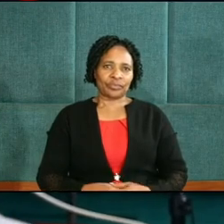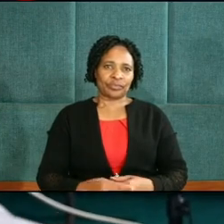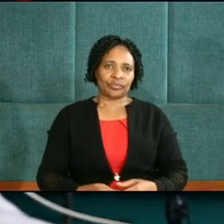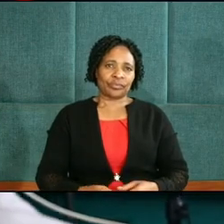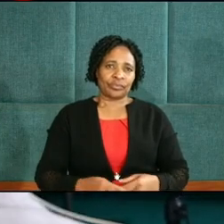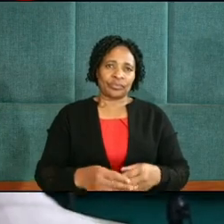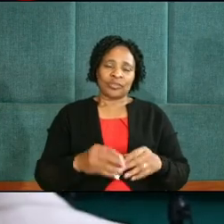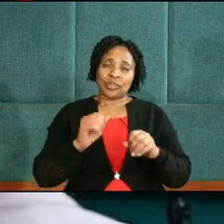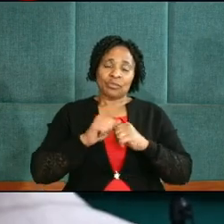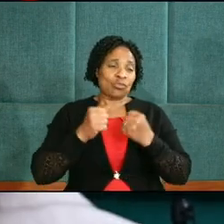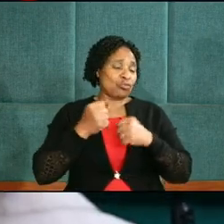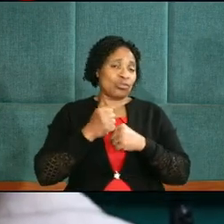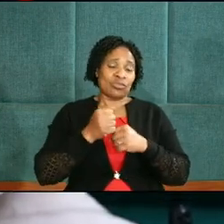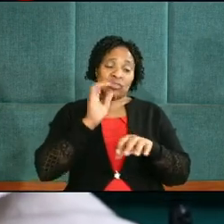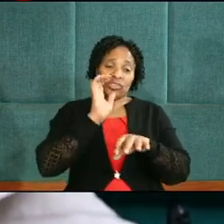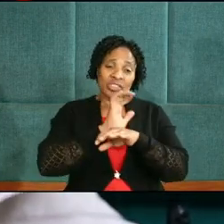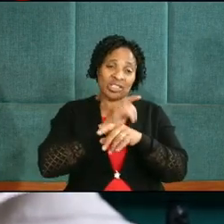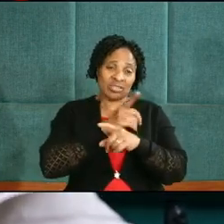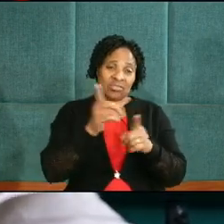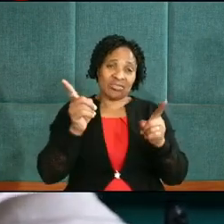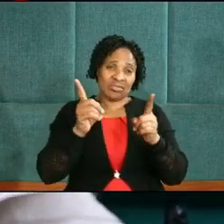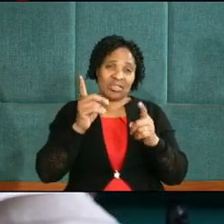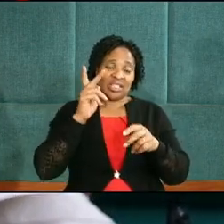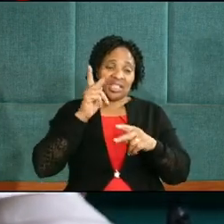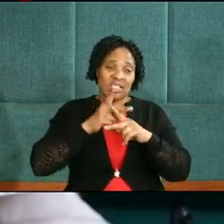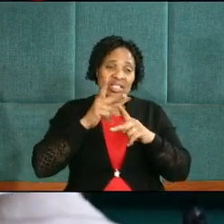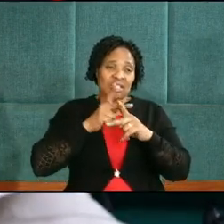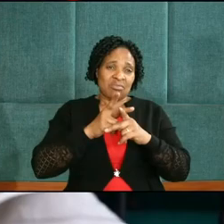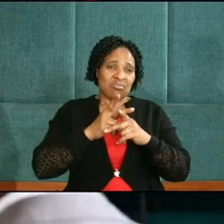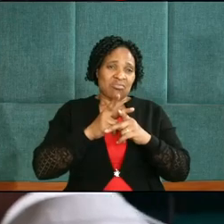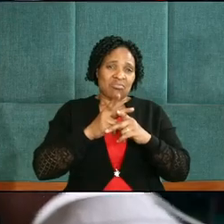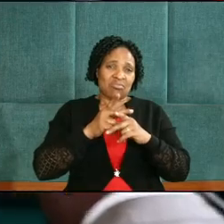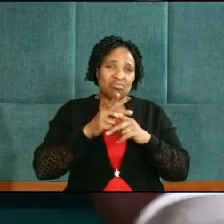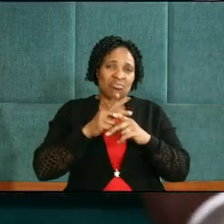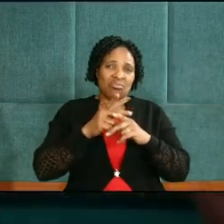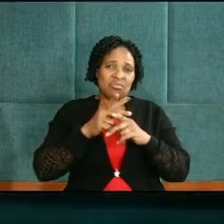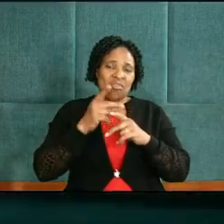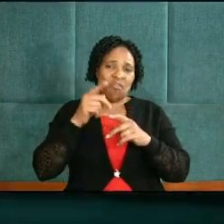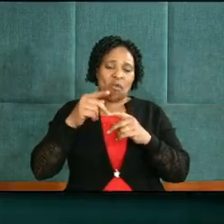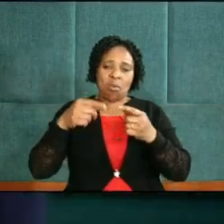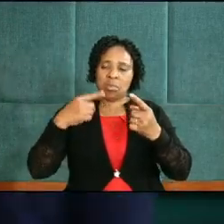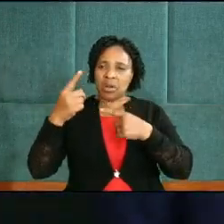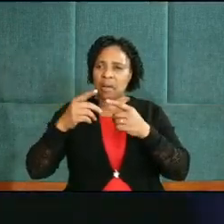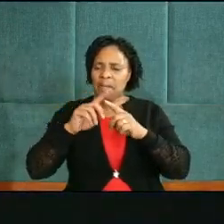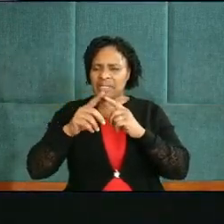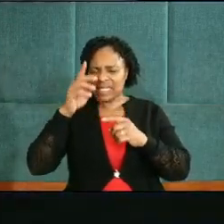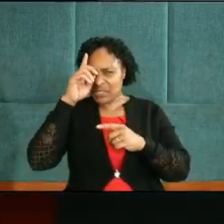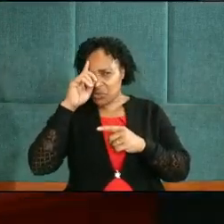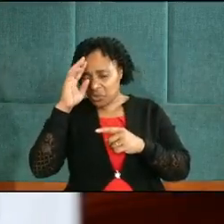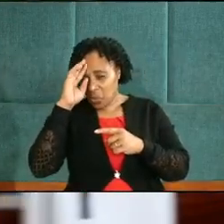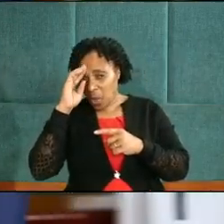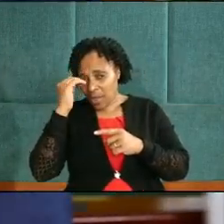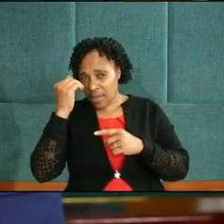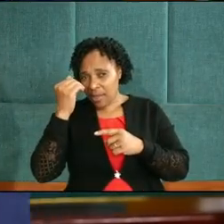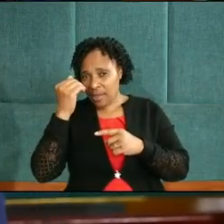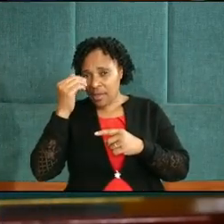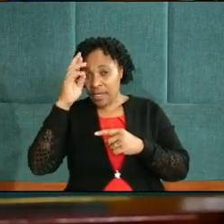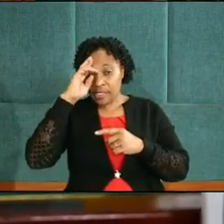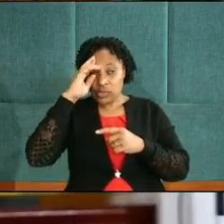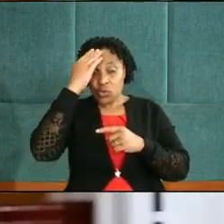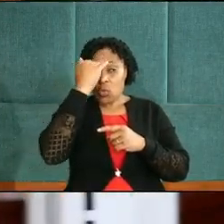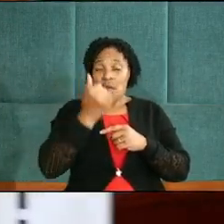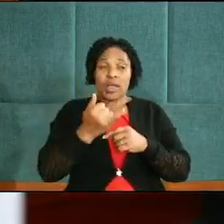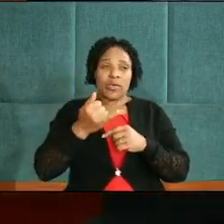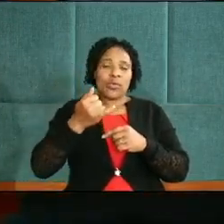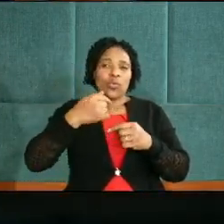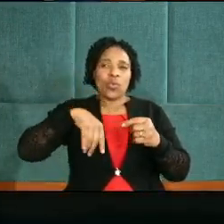554. We don't keep church for church's sake. The reason we have church is that